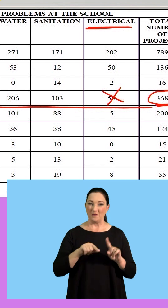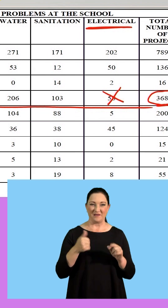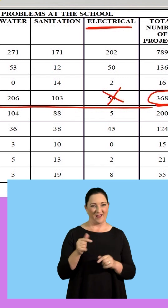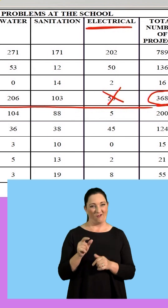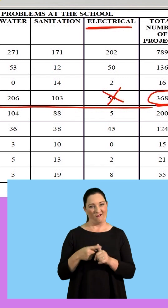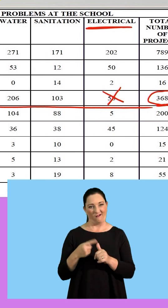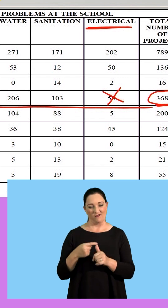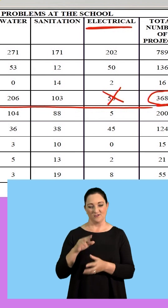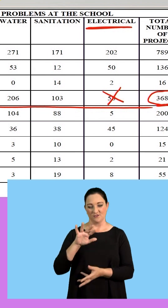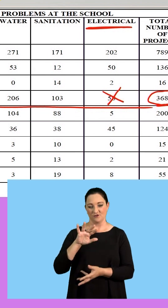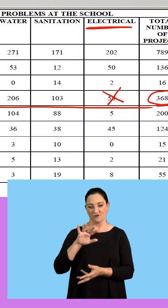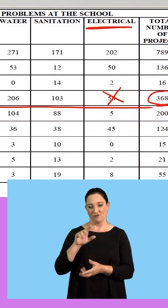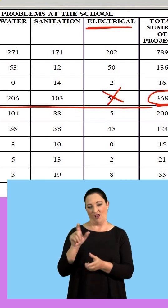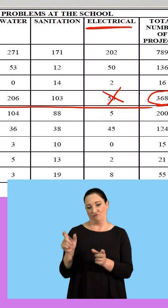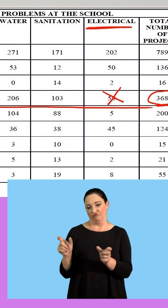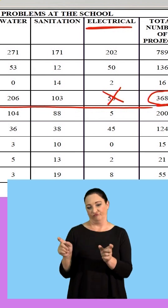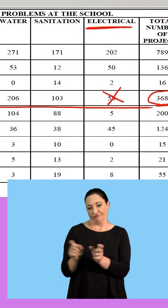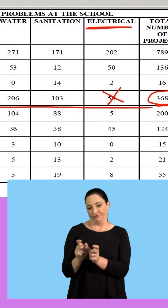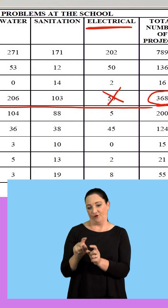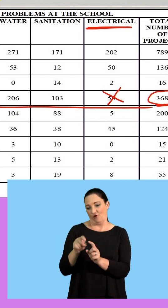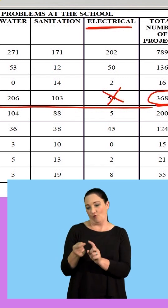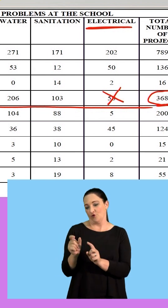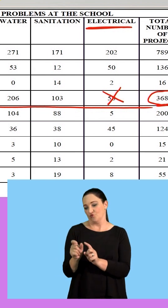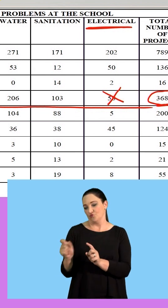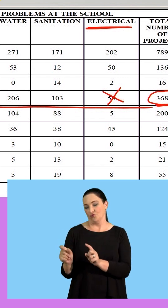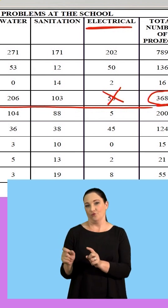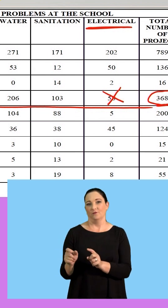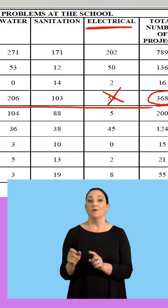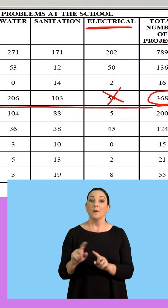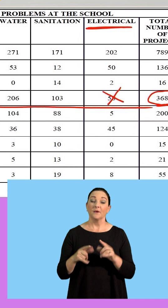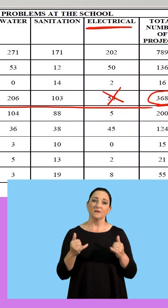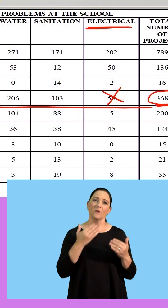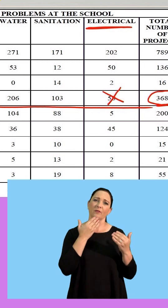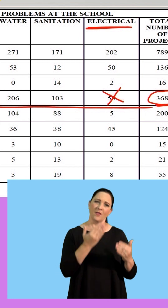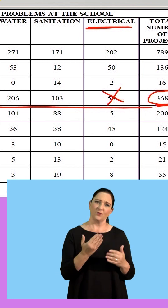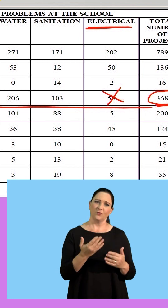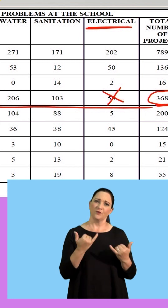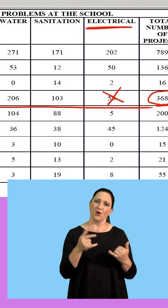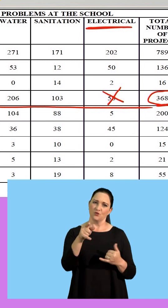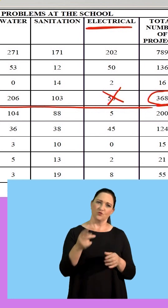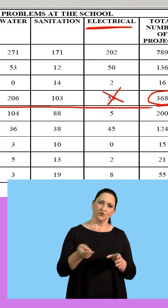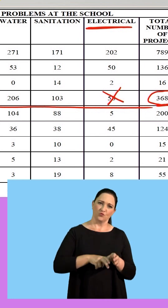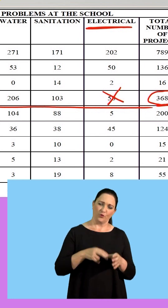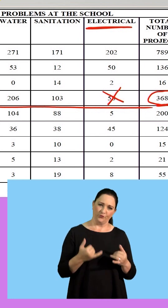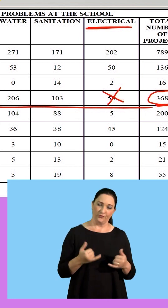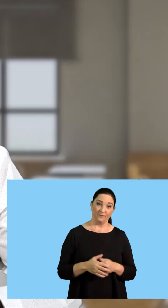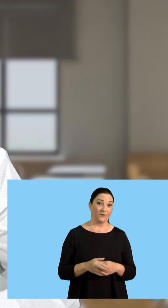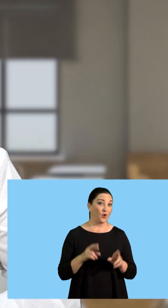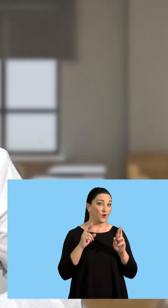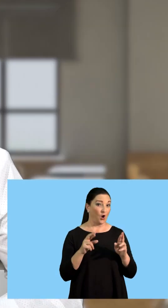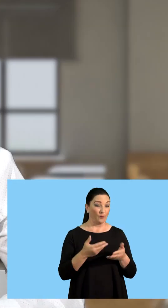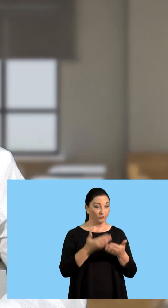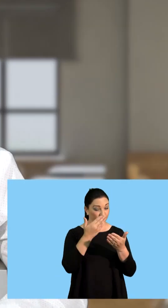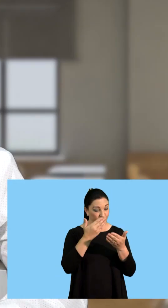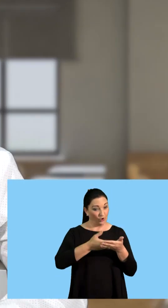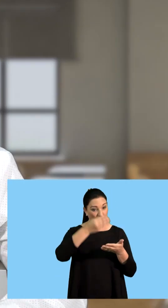84,24%. Guys, I hope that all makes sense. I had to round off my answer to 2 decimal places. Okay. All right, guys, I want to